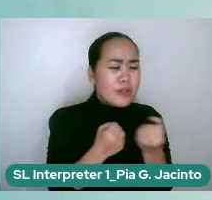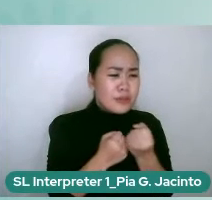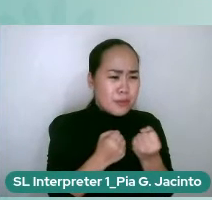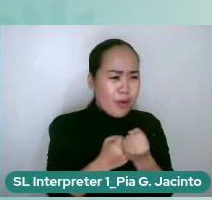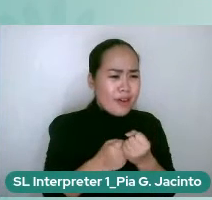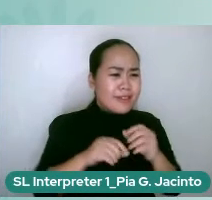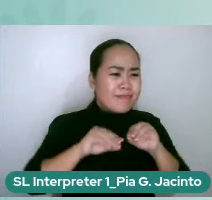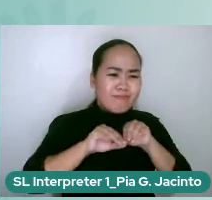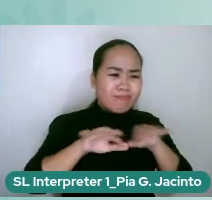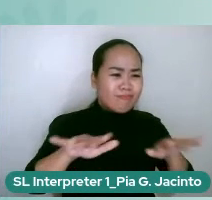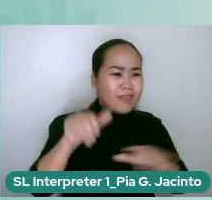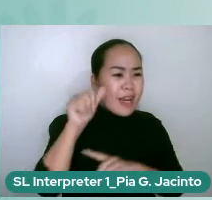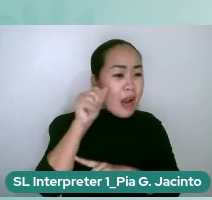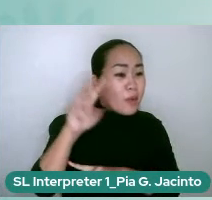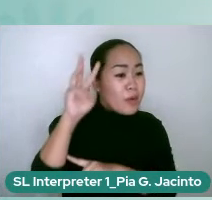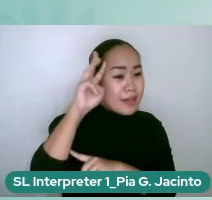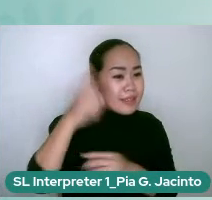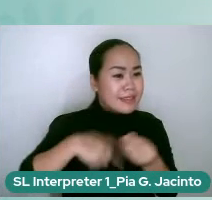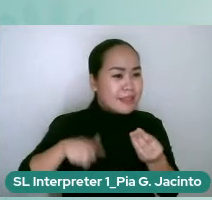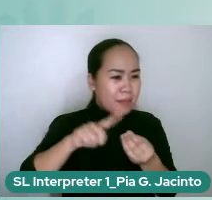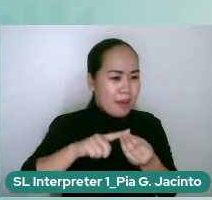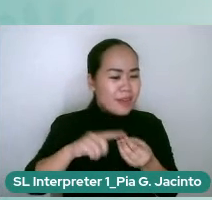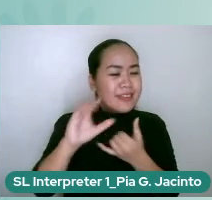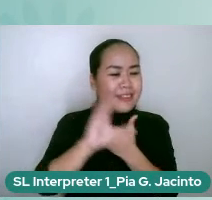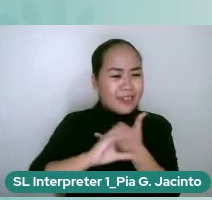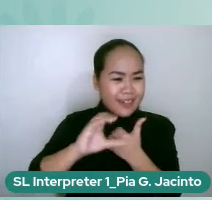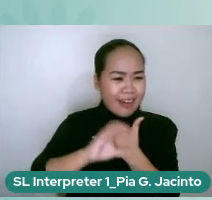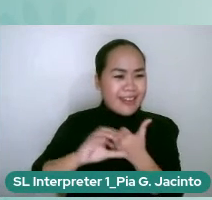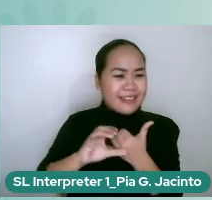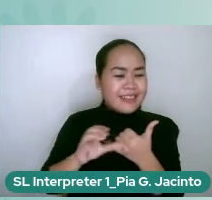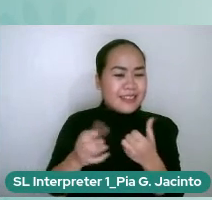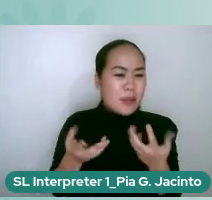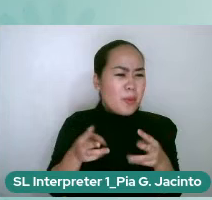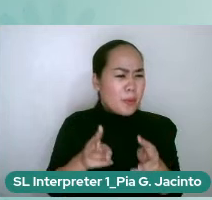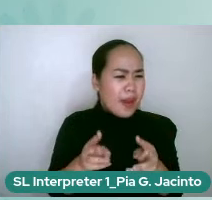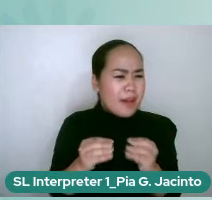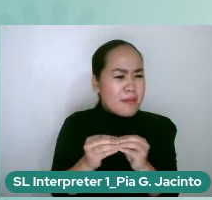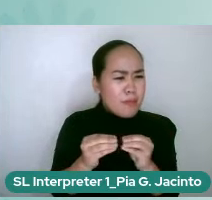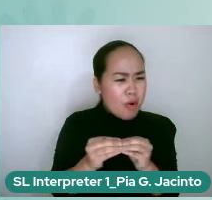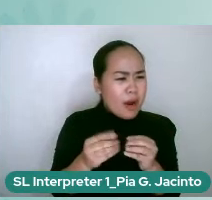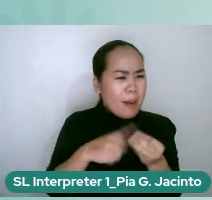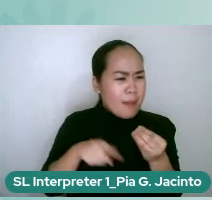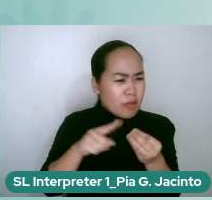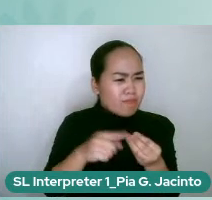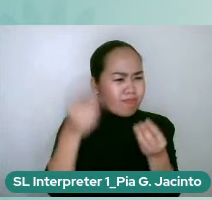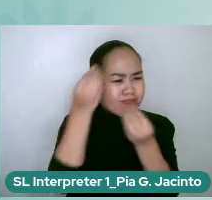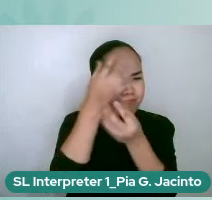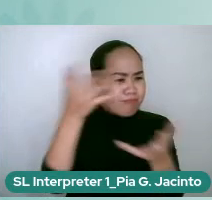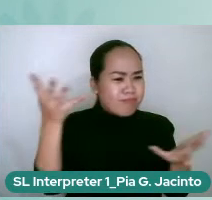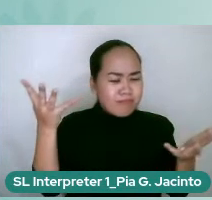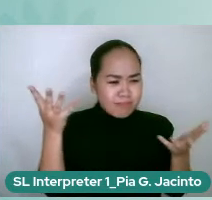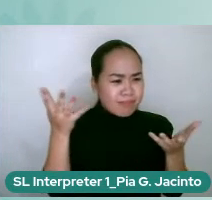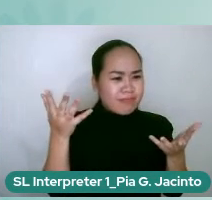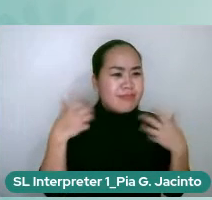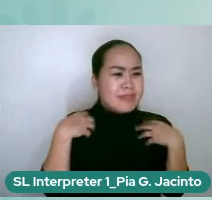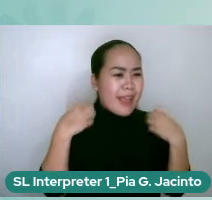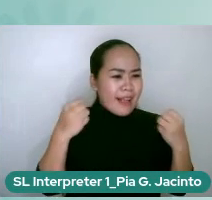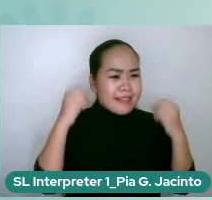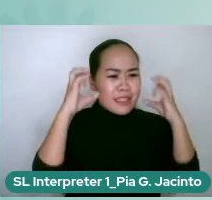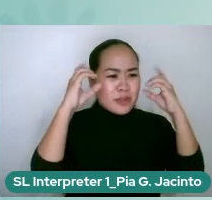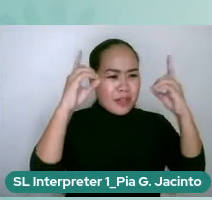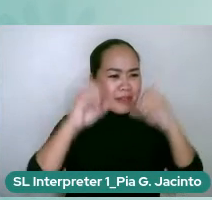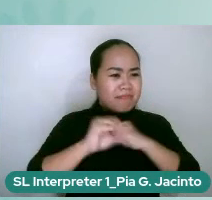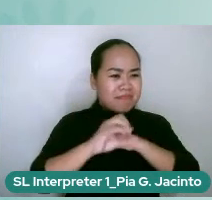spreading awareness on cervical cancer strategies through extensive information dissemination and health education